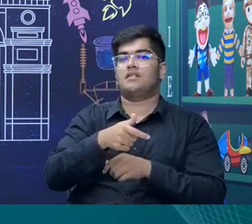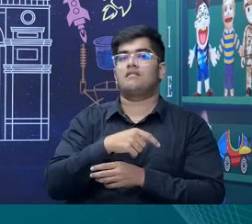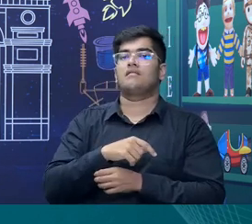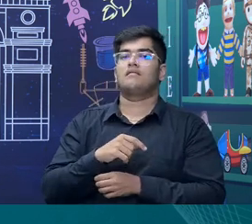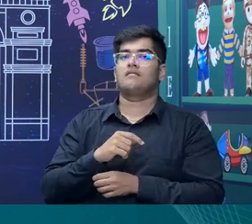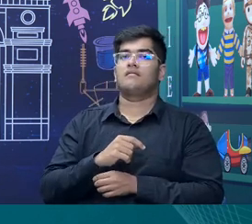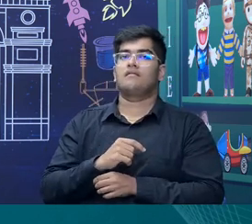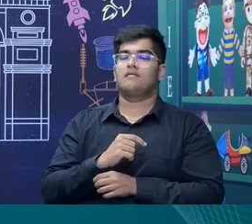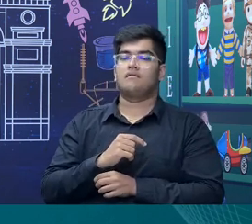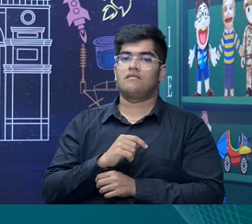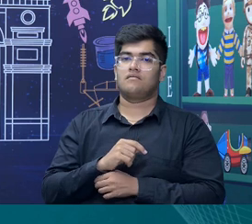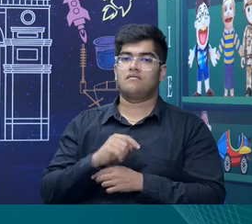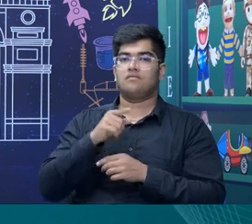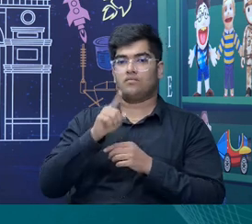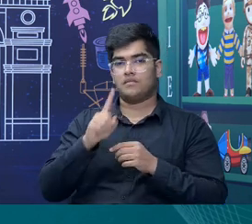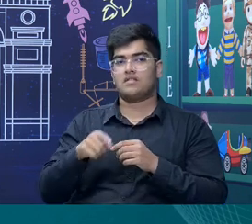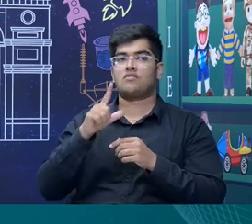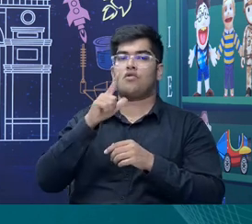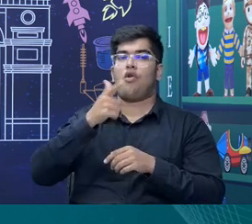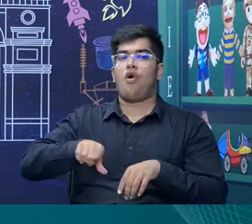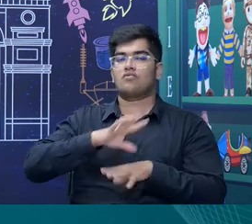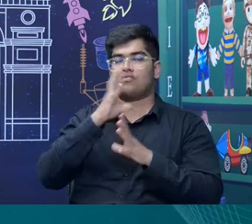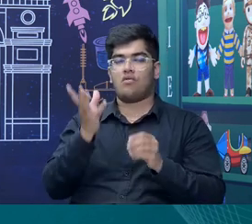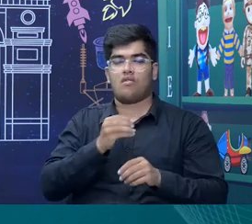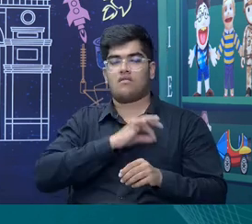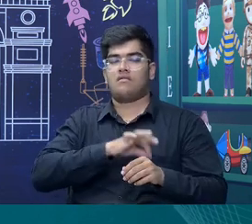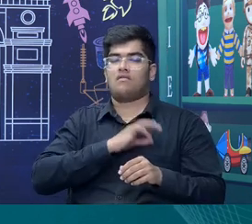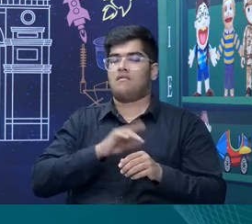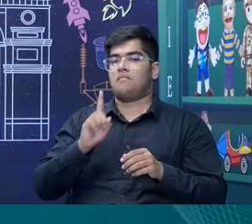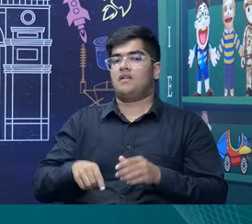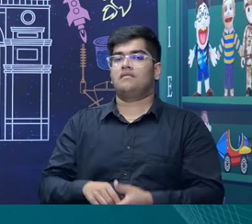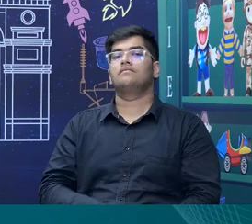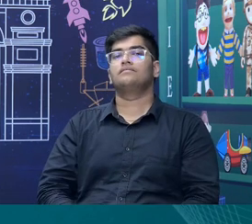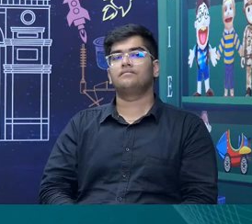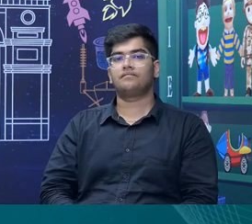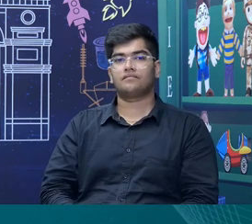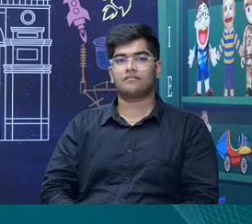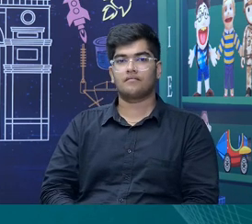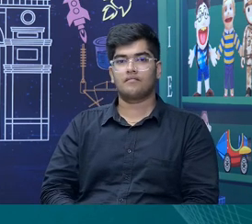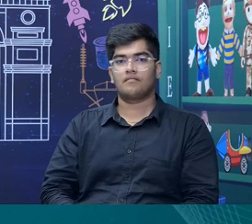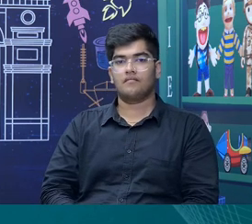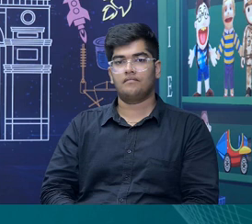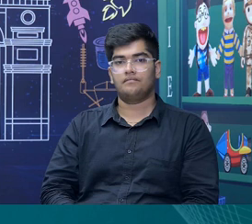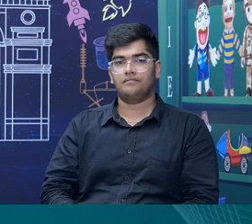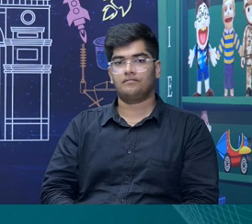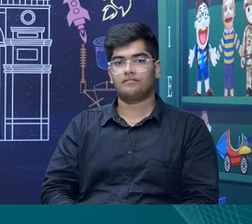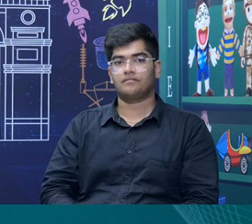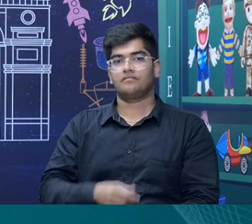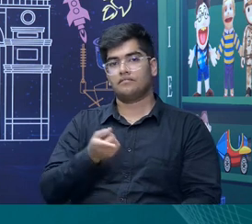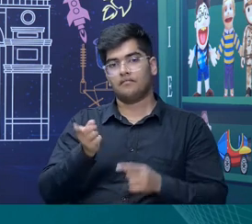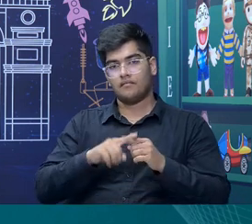will have to bear this loss also then the next is your determination and